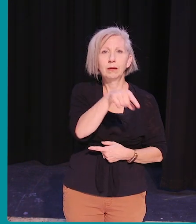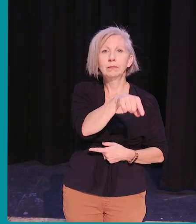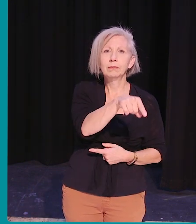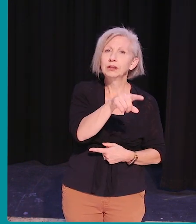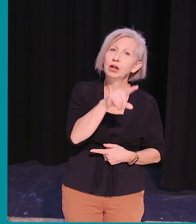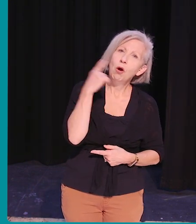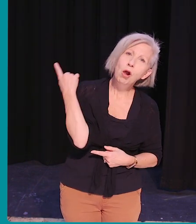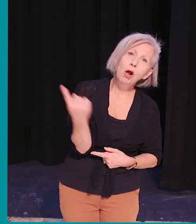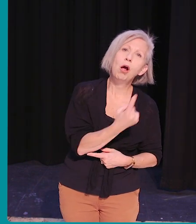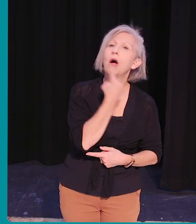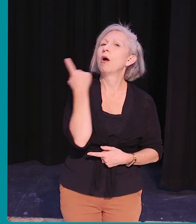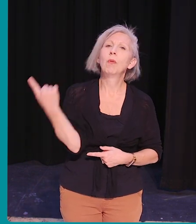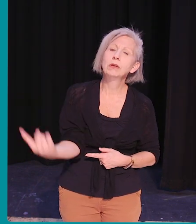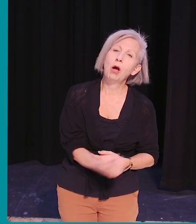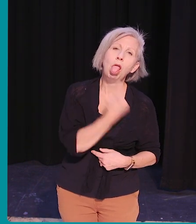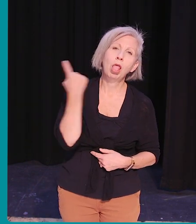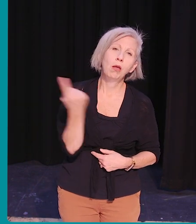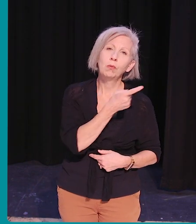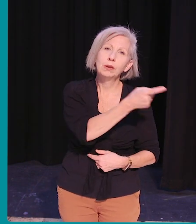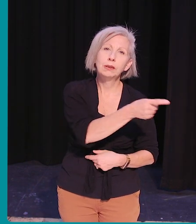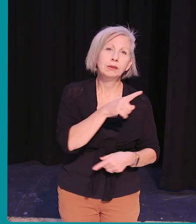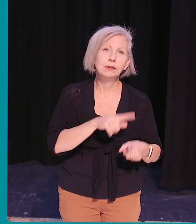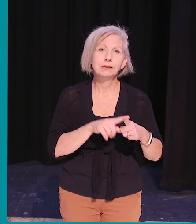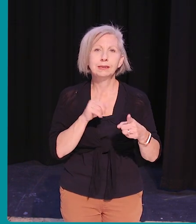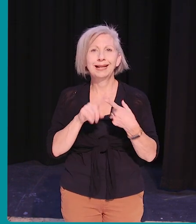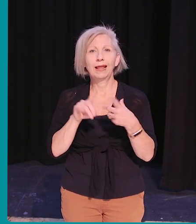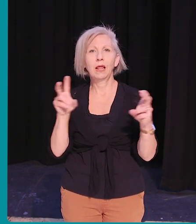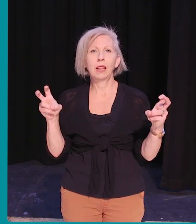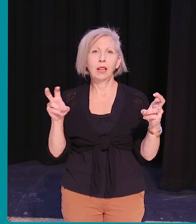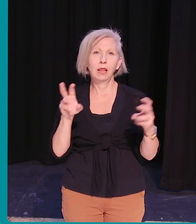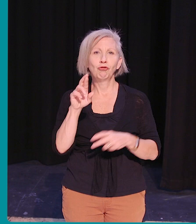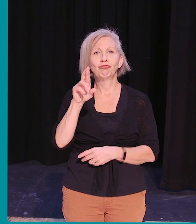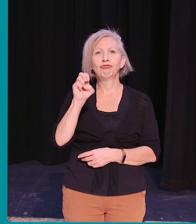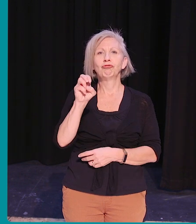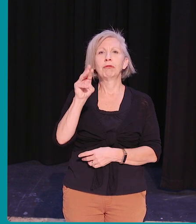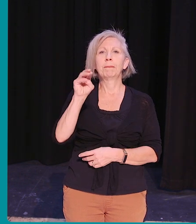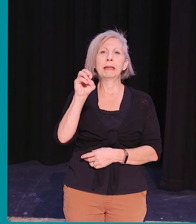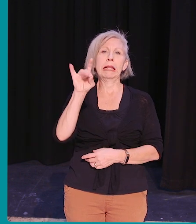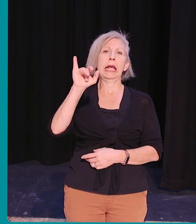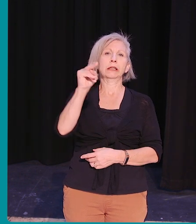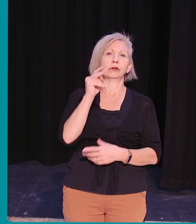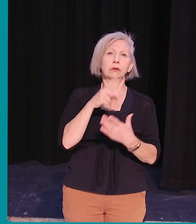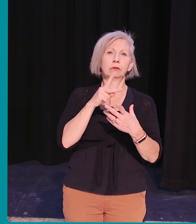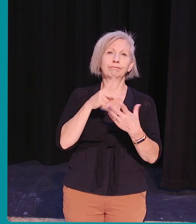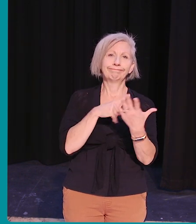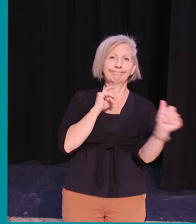is always, always, always in intervention and remediation.